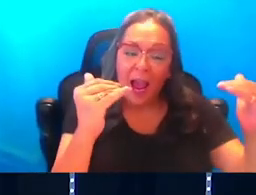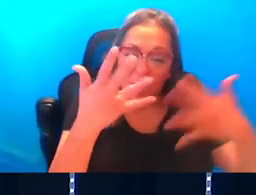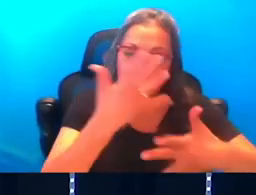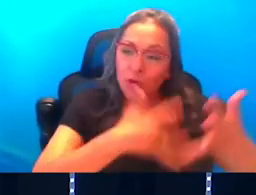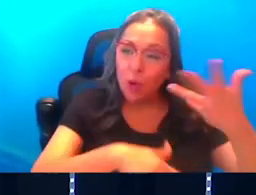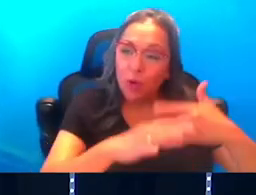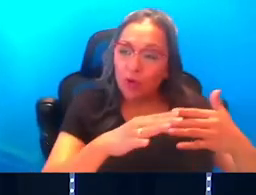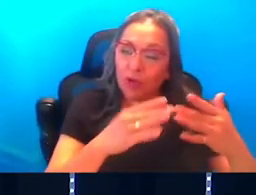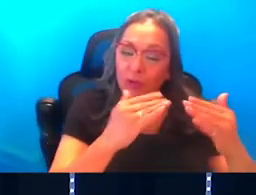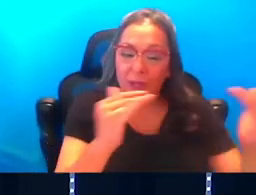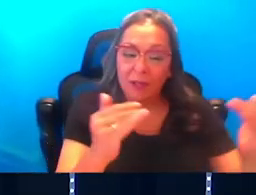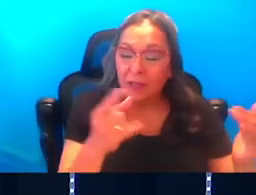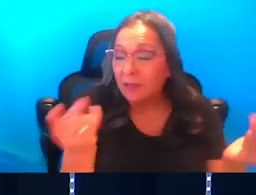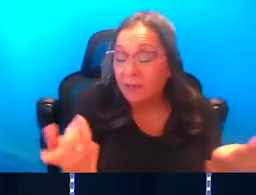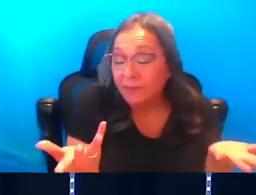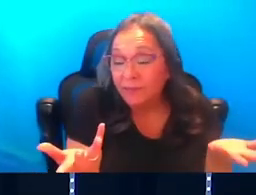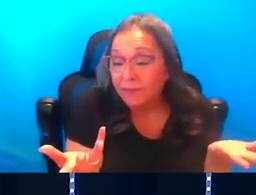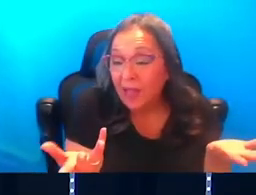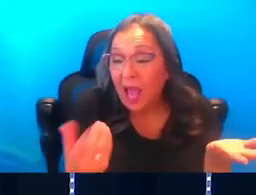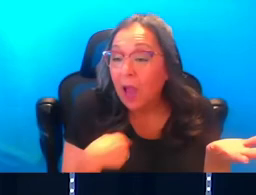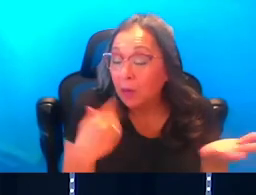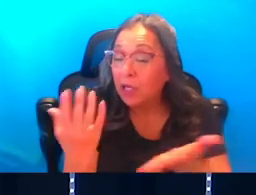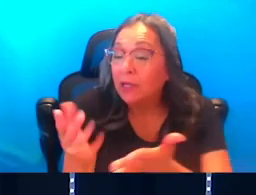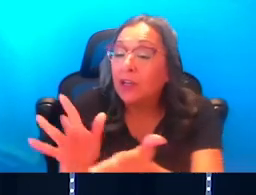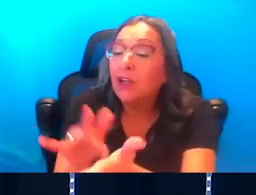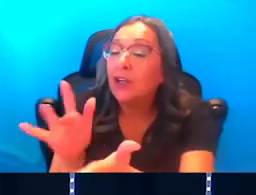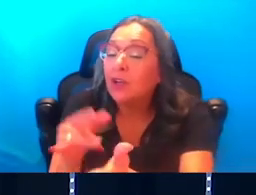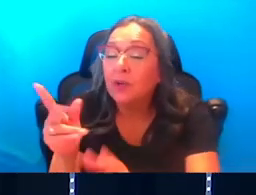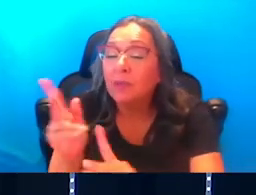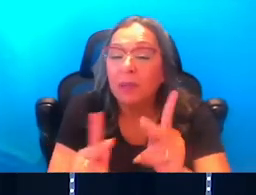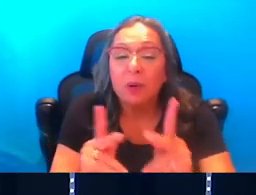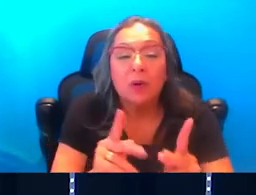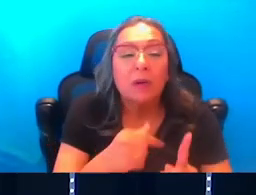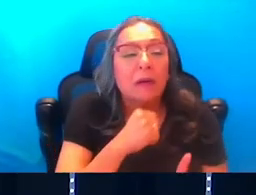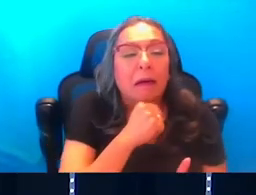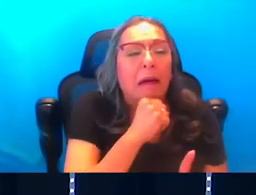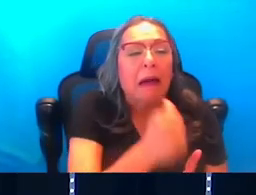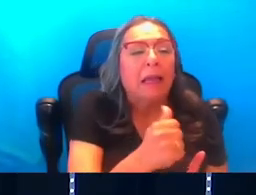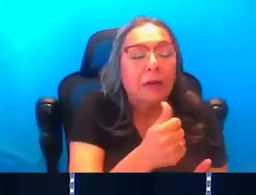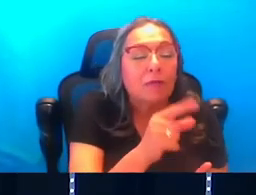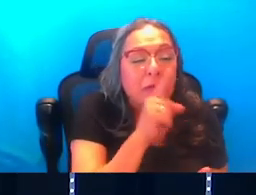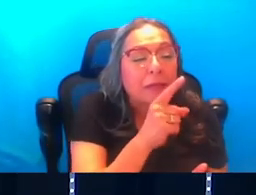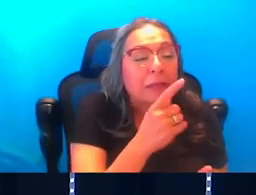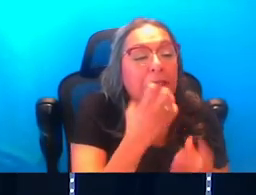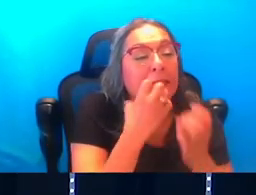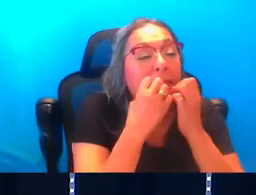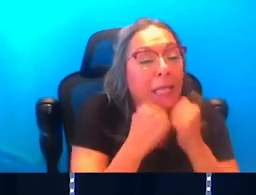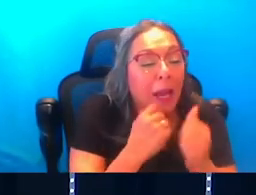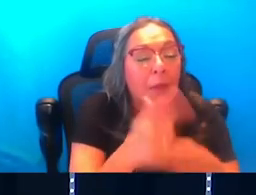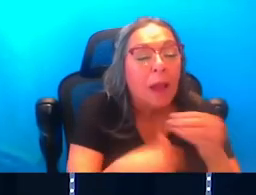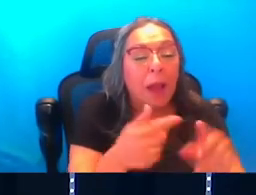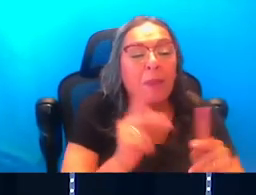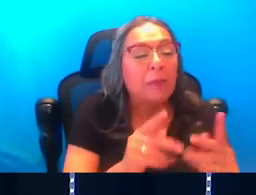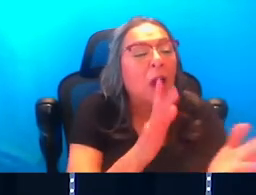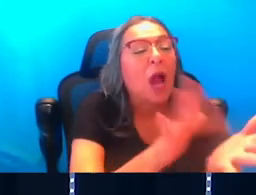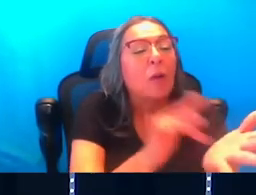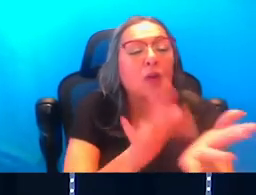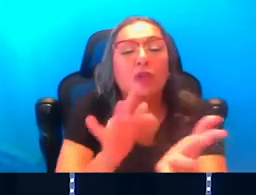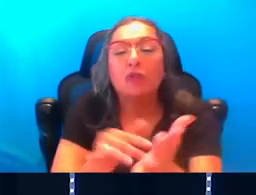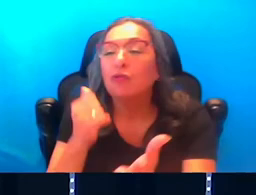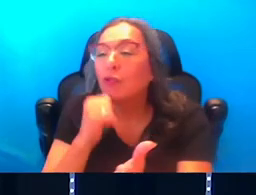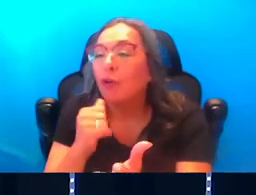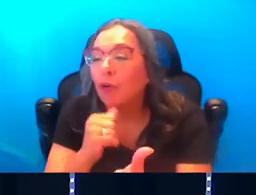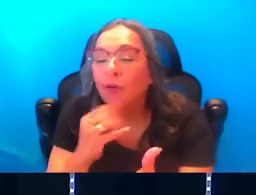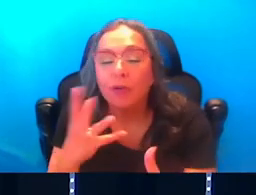friend. I didn't actually like you, care about you. I was just using people. I was using girls that were in my